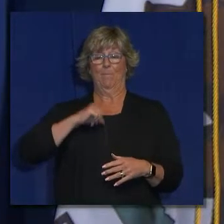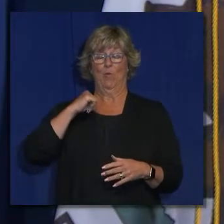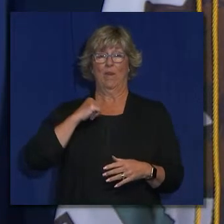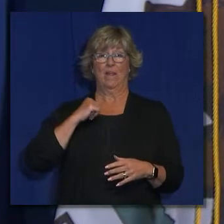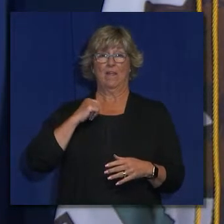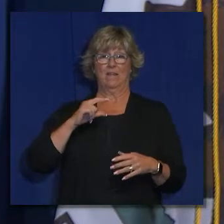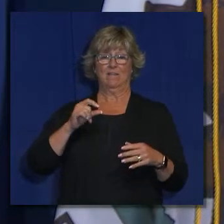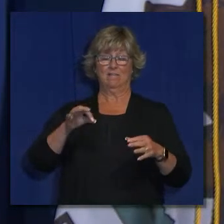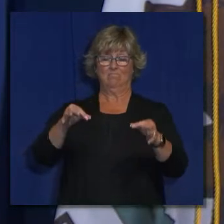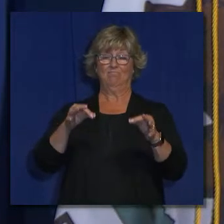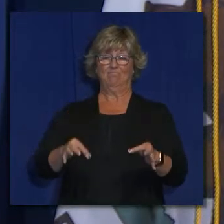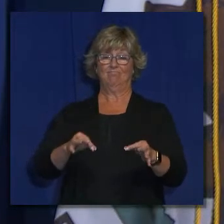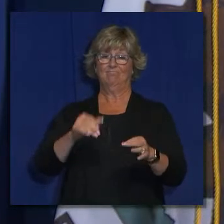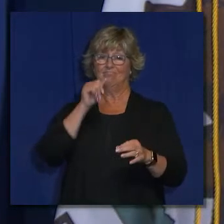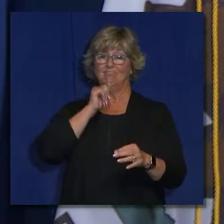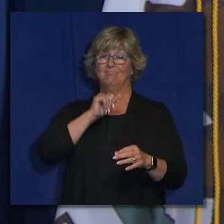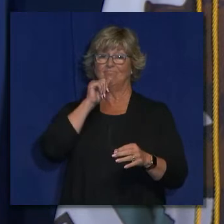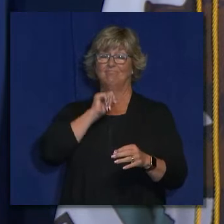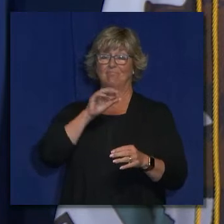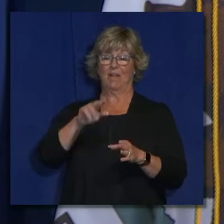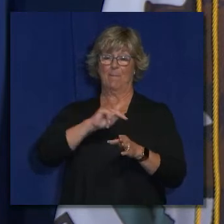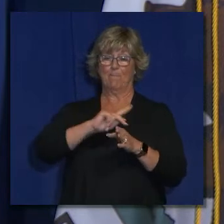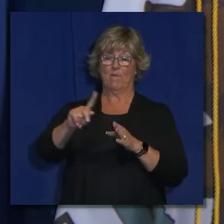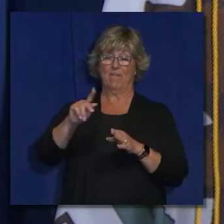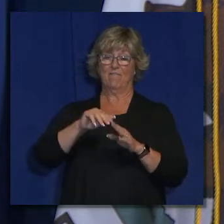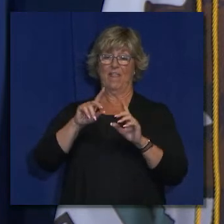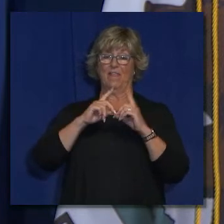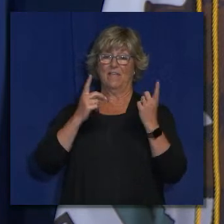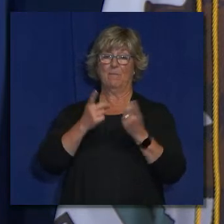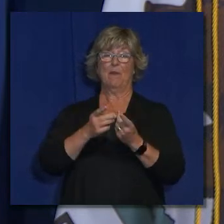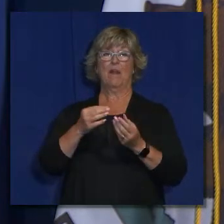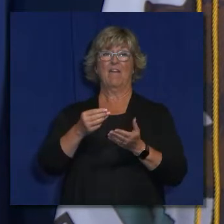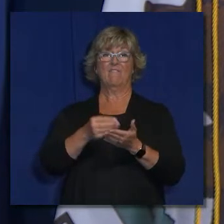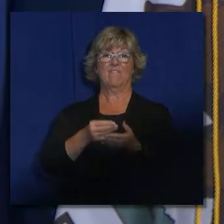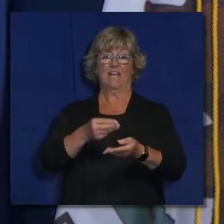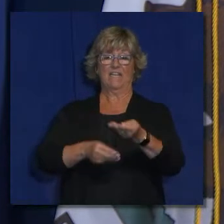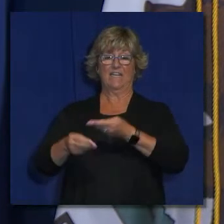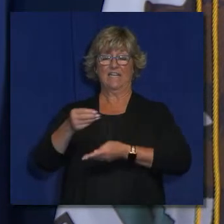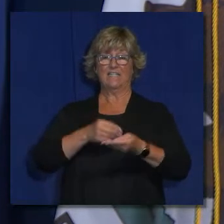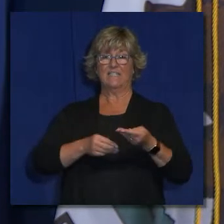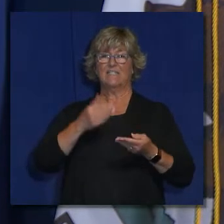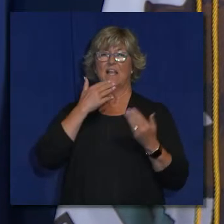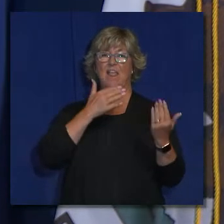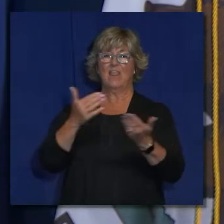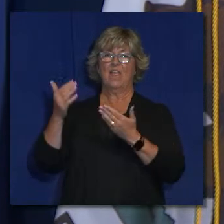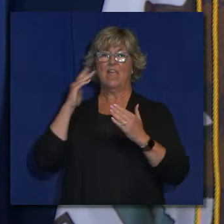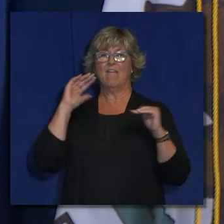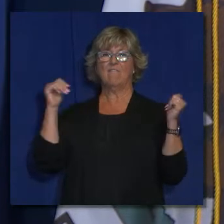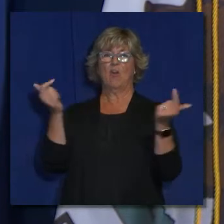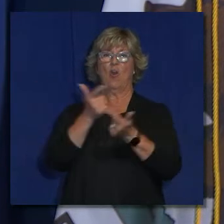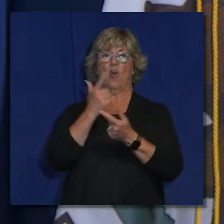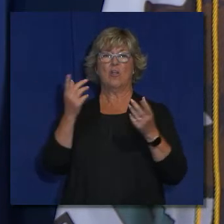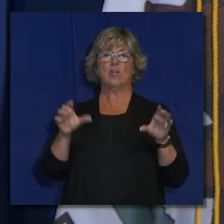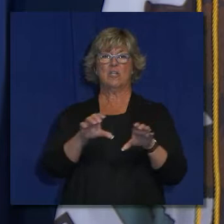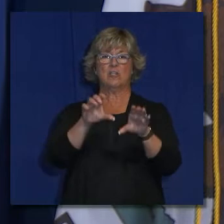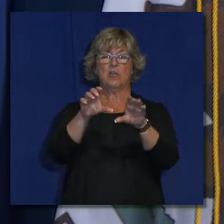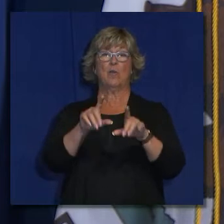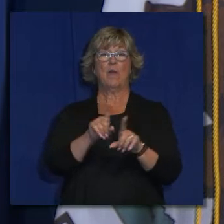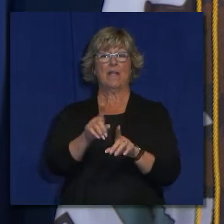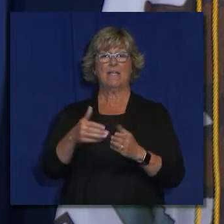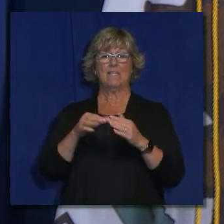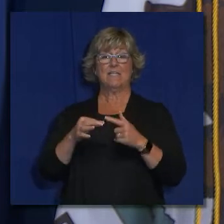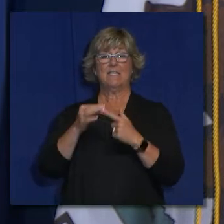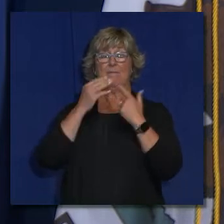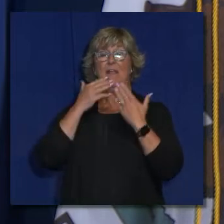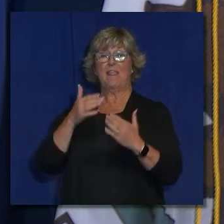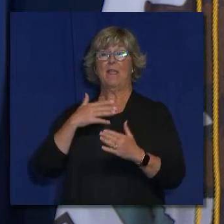of the determination and resilience of the professionals at the Department of Finance. Thank you for all you do. And a special